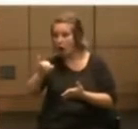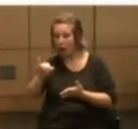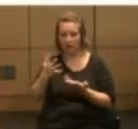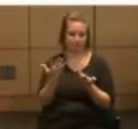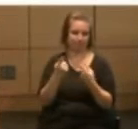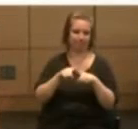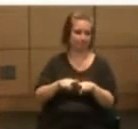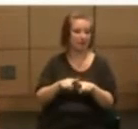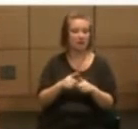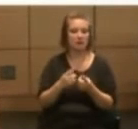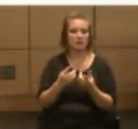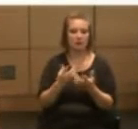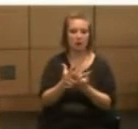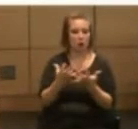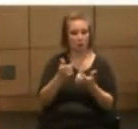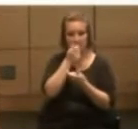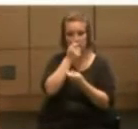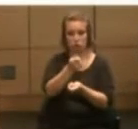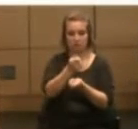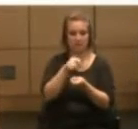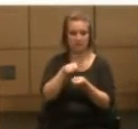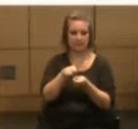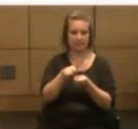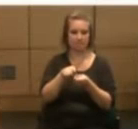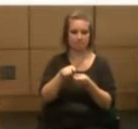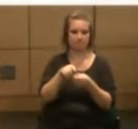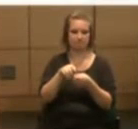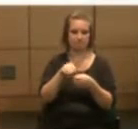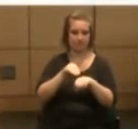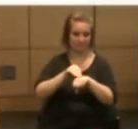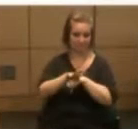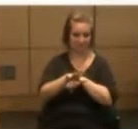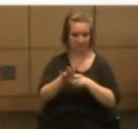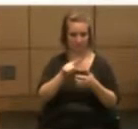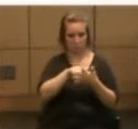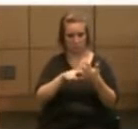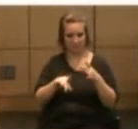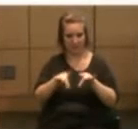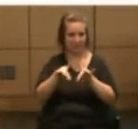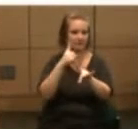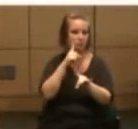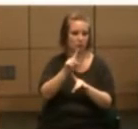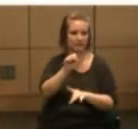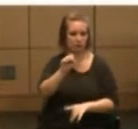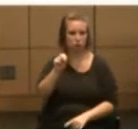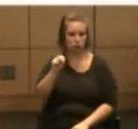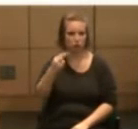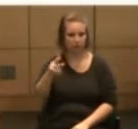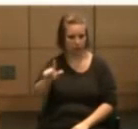a lot of interest in the implications of these findings in sensorineural hearing loss.